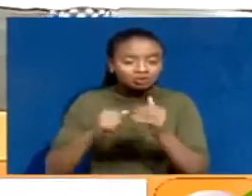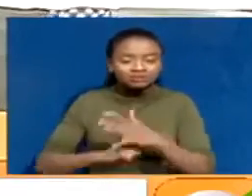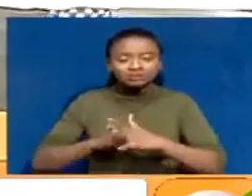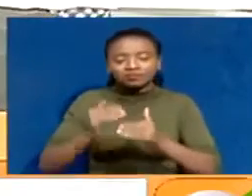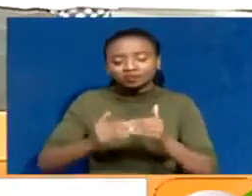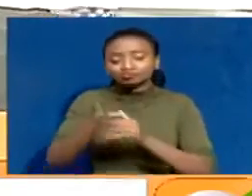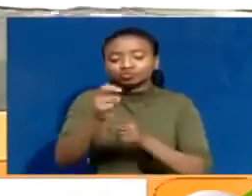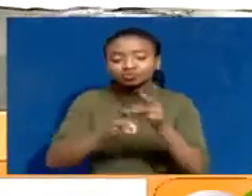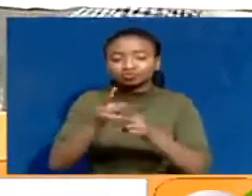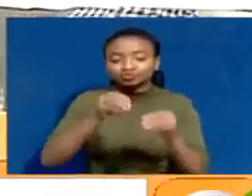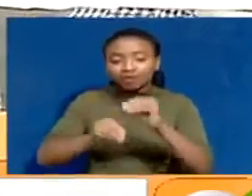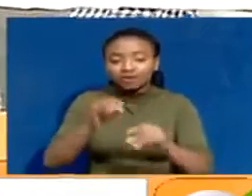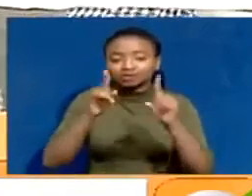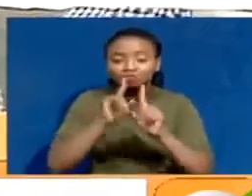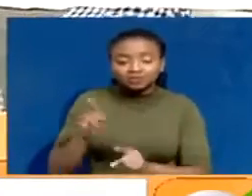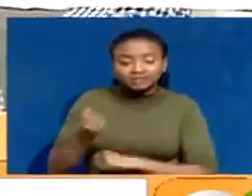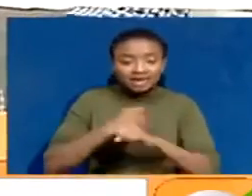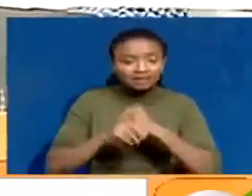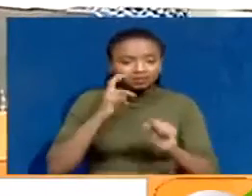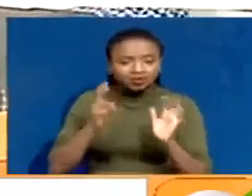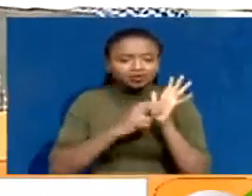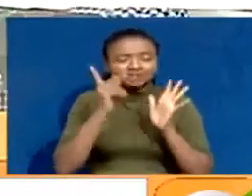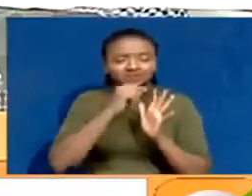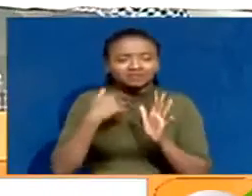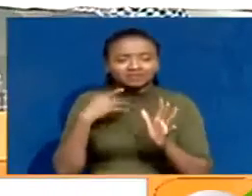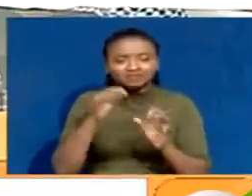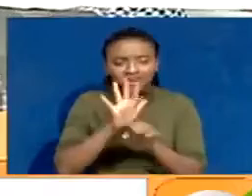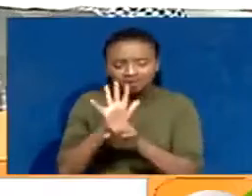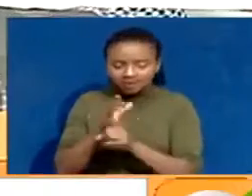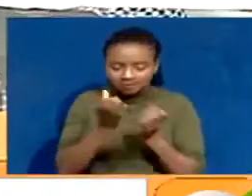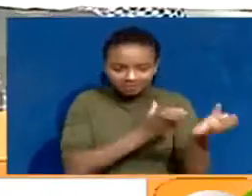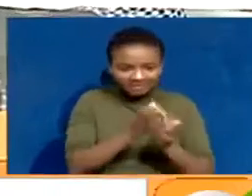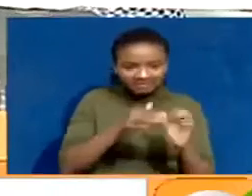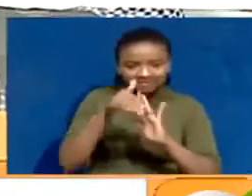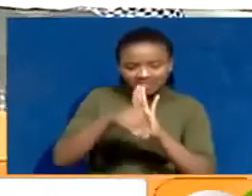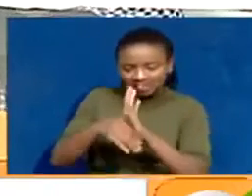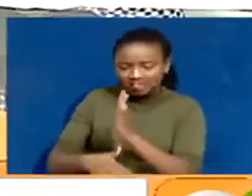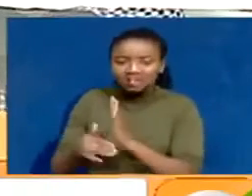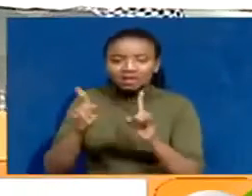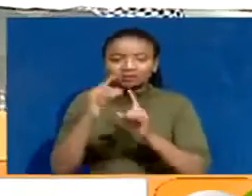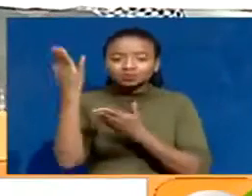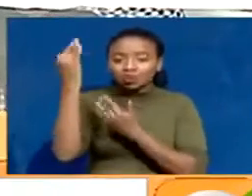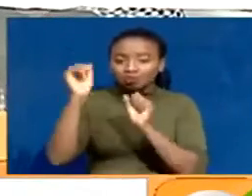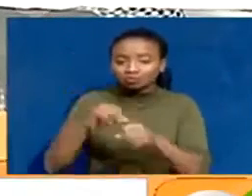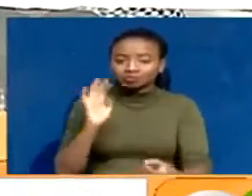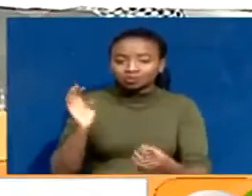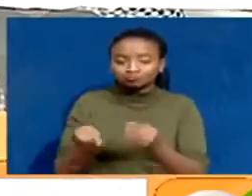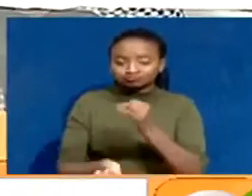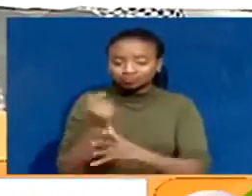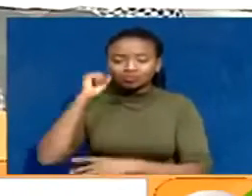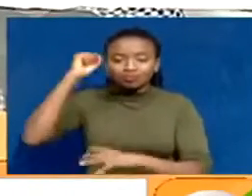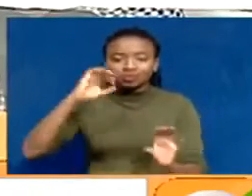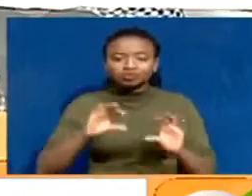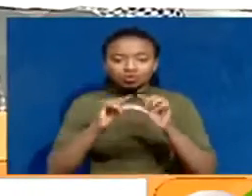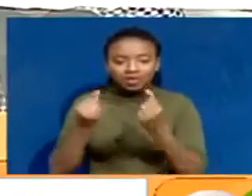polls. The group says the movement recognizes the struggles that SMEs are undergoing and hopes to join a political organization